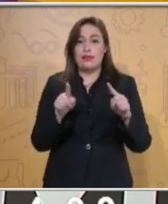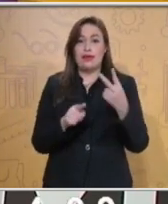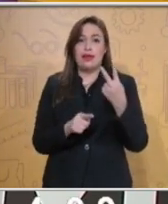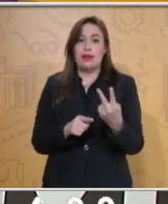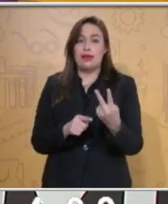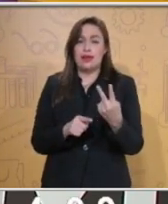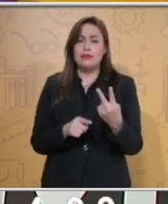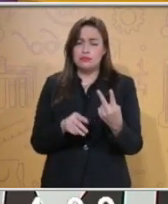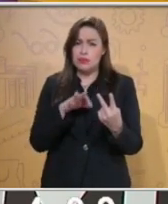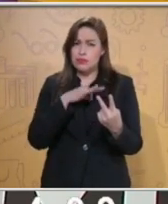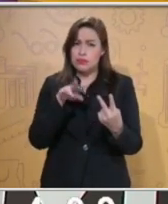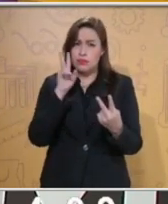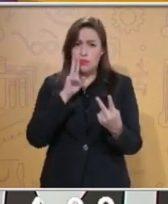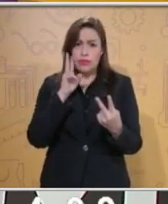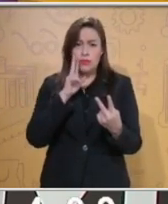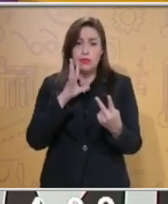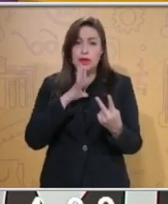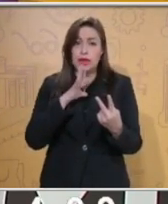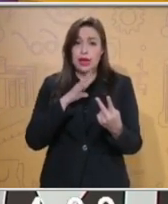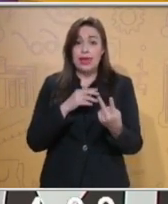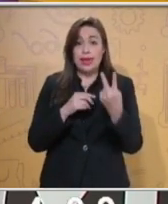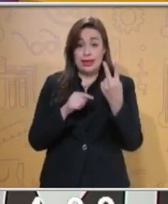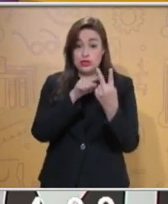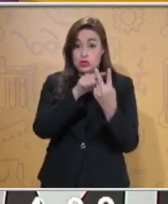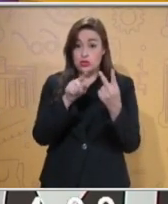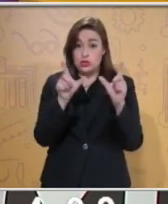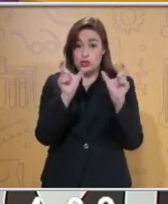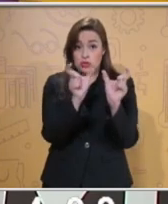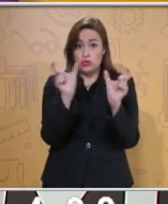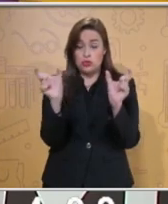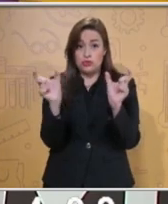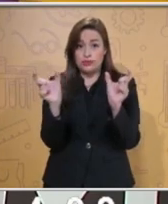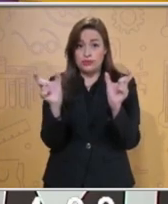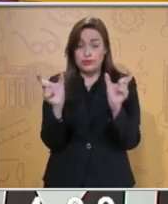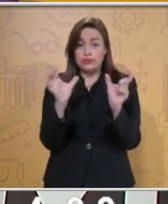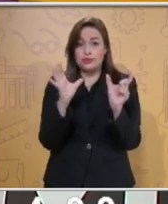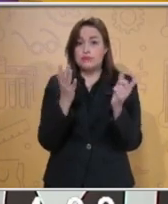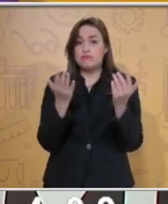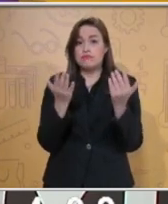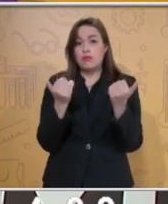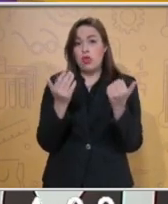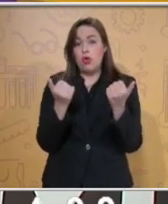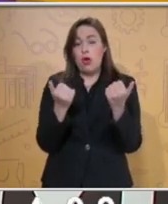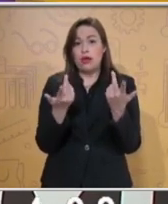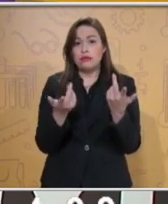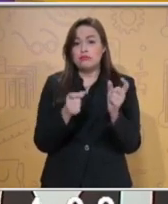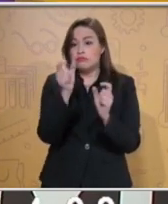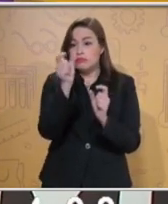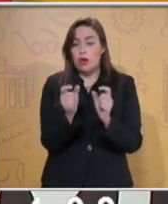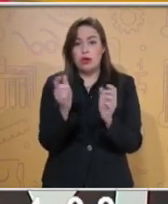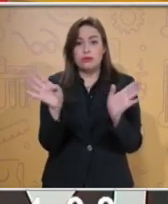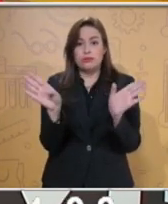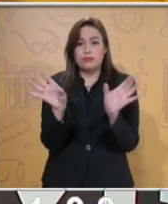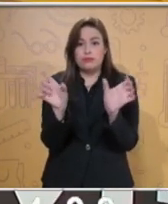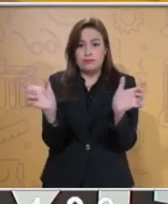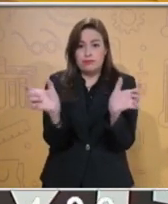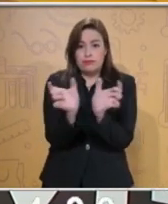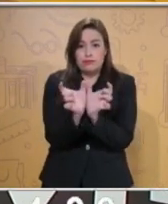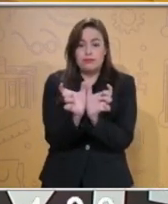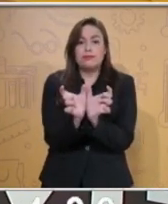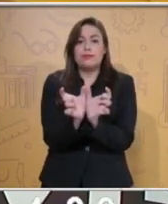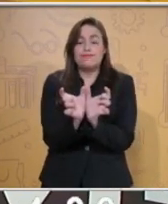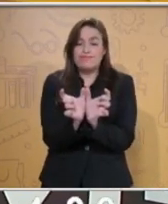here, you can see, in these 2 models of comic strips, we don't have gutters. Well, let's